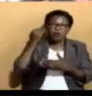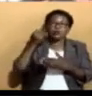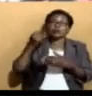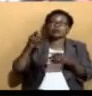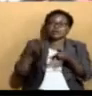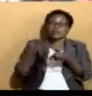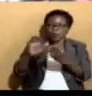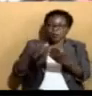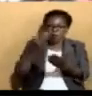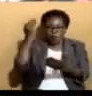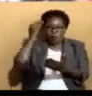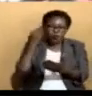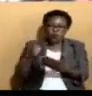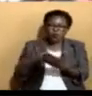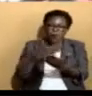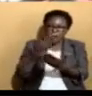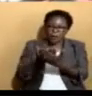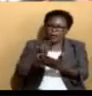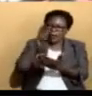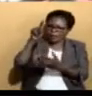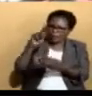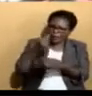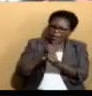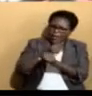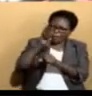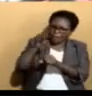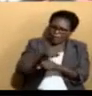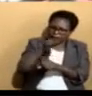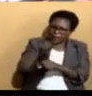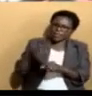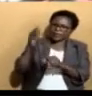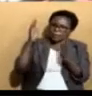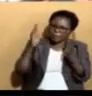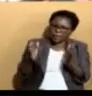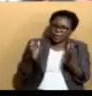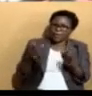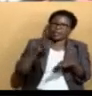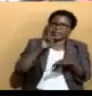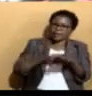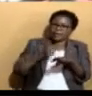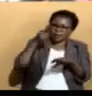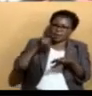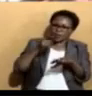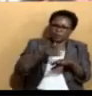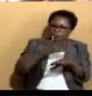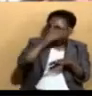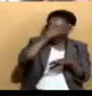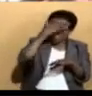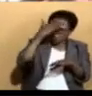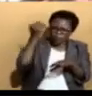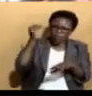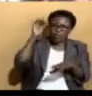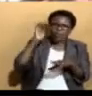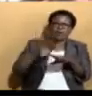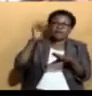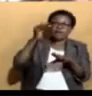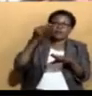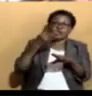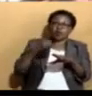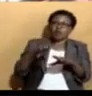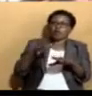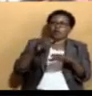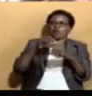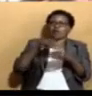of Appeal were in error in disregarding the effect of an